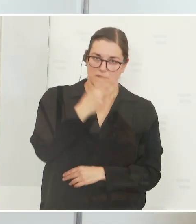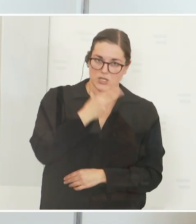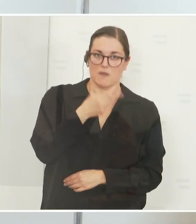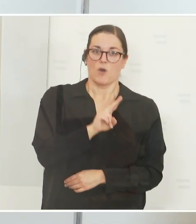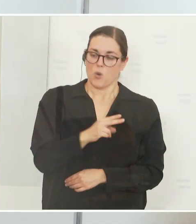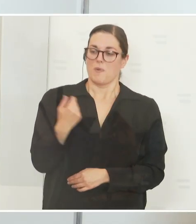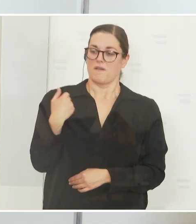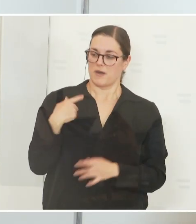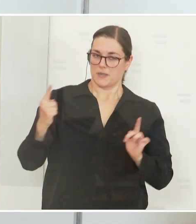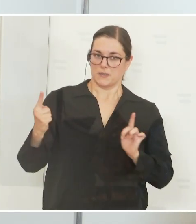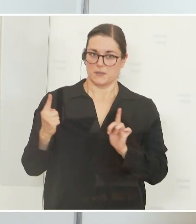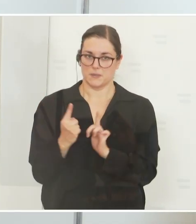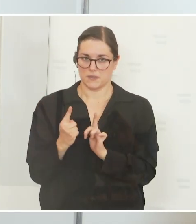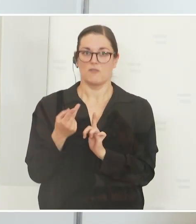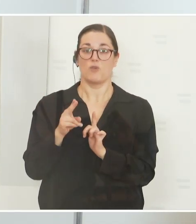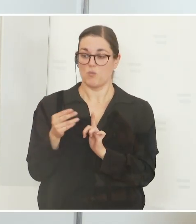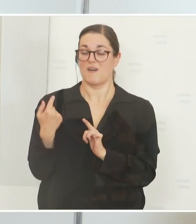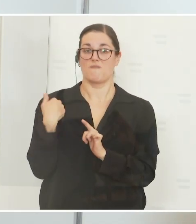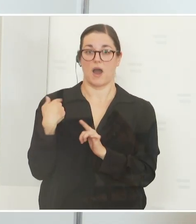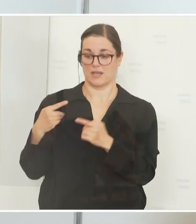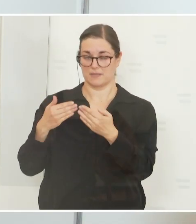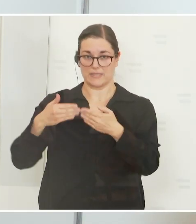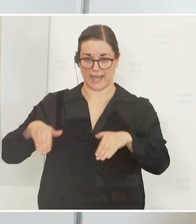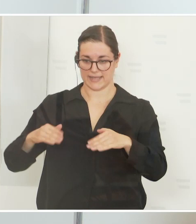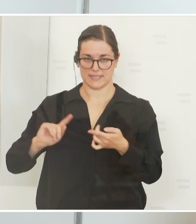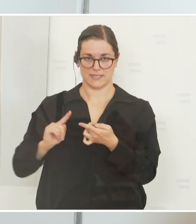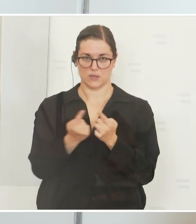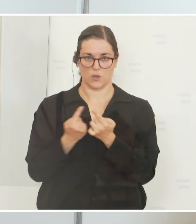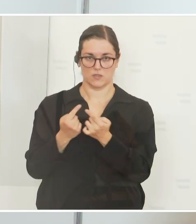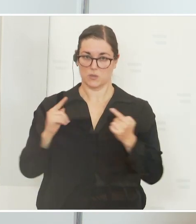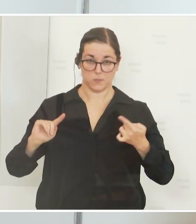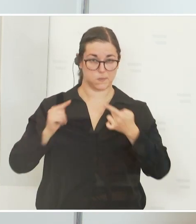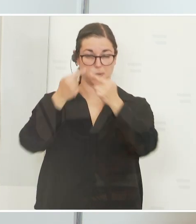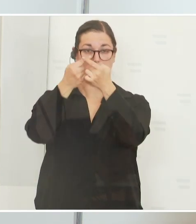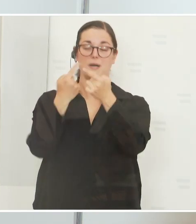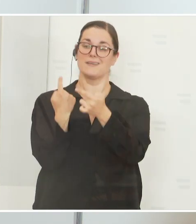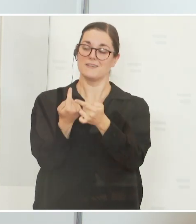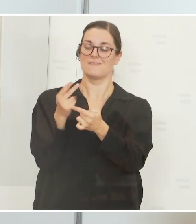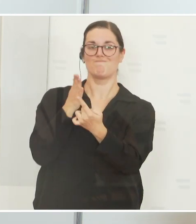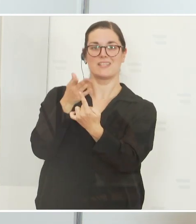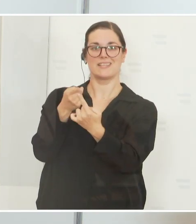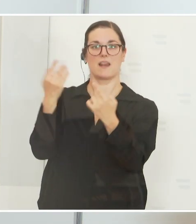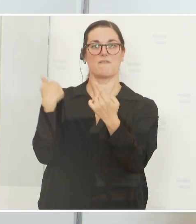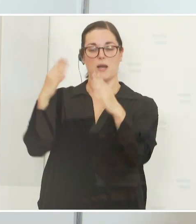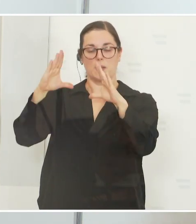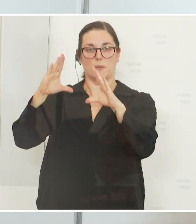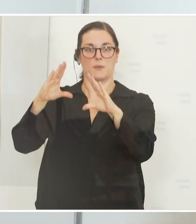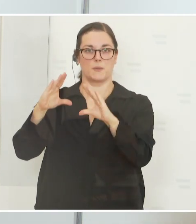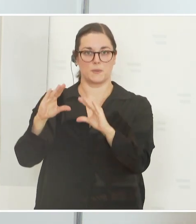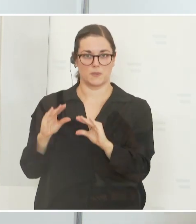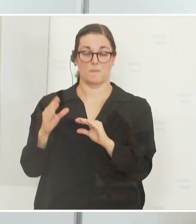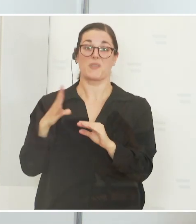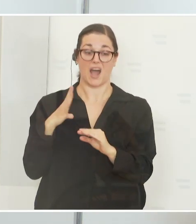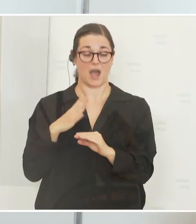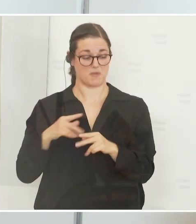aid to de-escalate the situation on the borders. And but as Belarusian, from the side